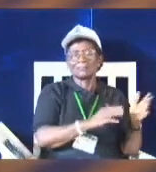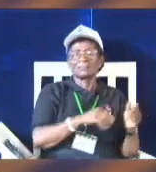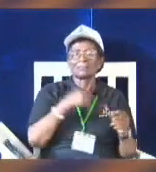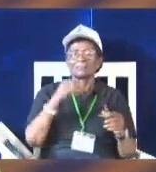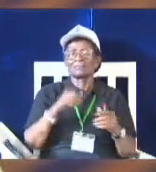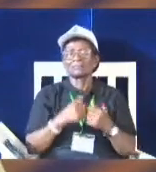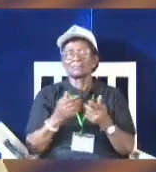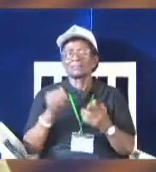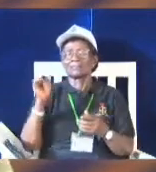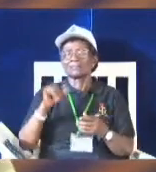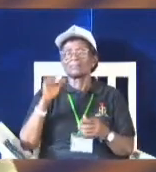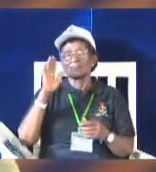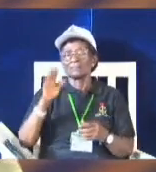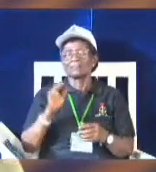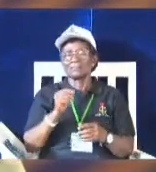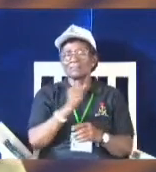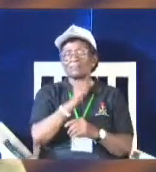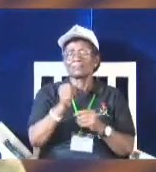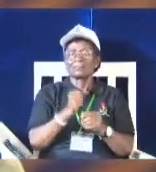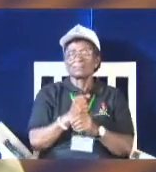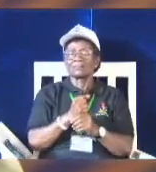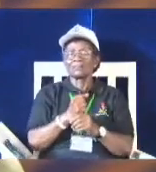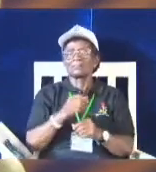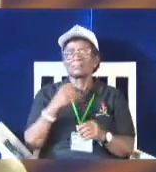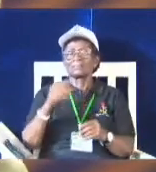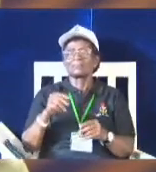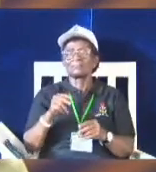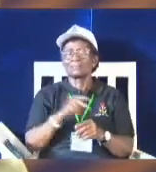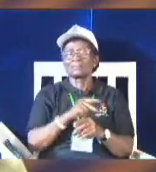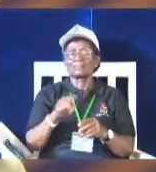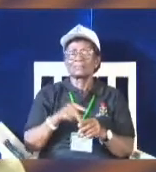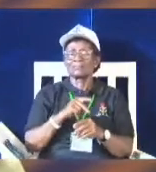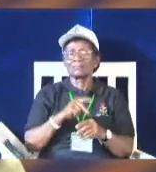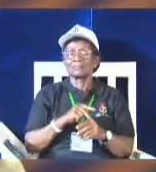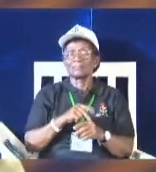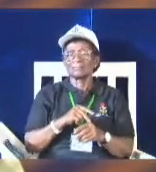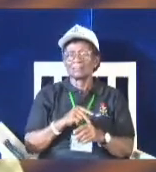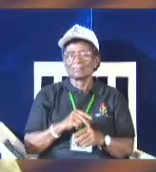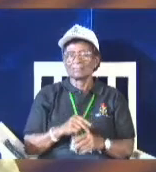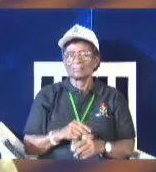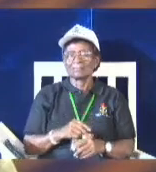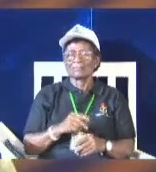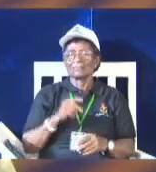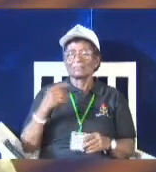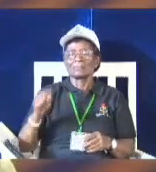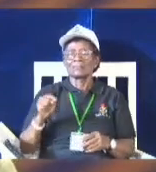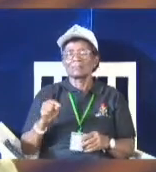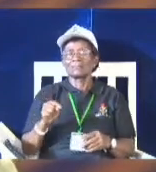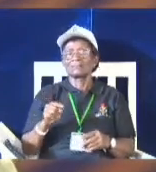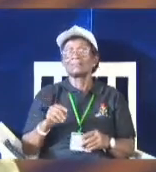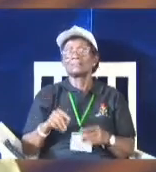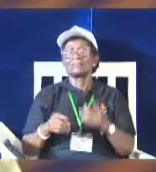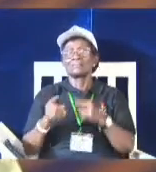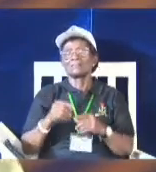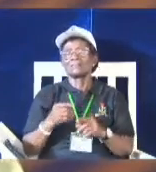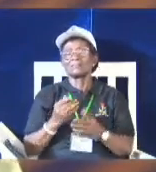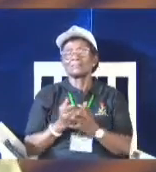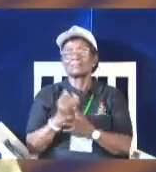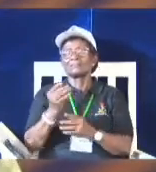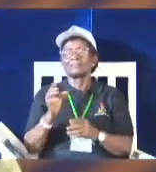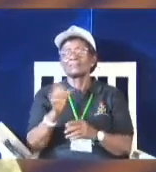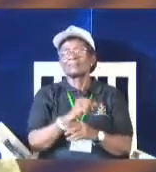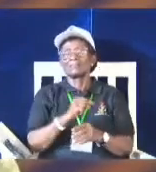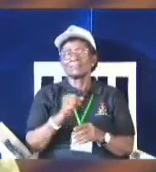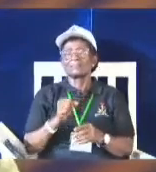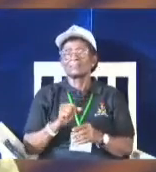the policeman arrested my boy, threw him into detention. It took a while